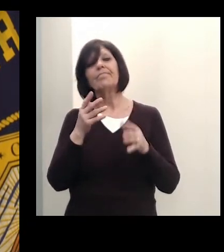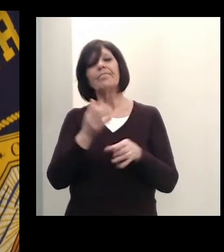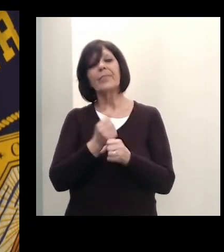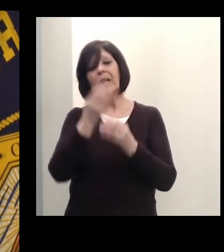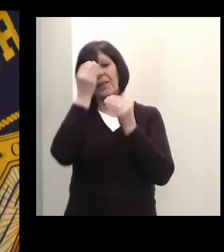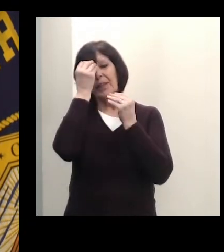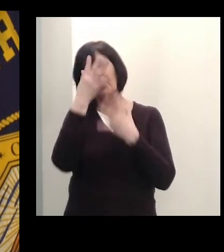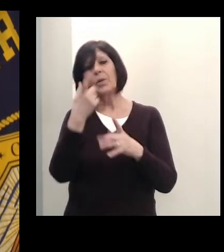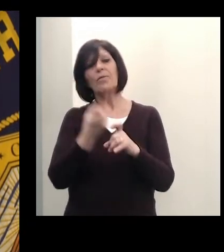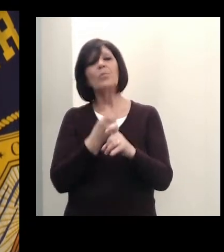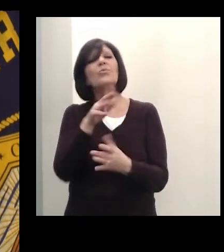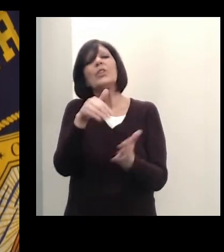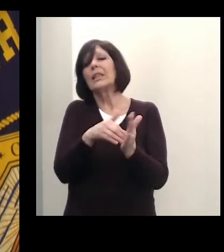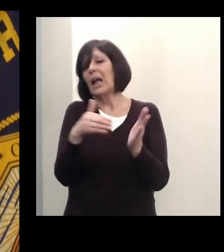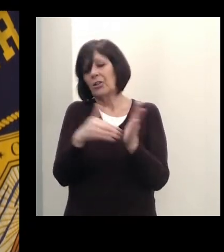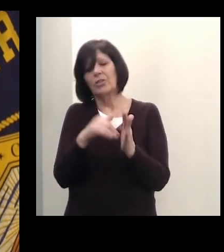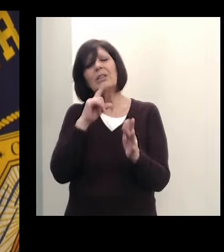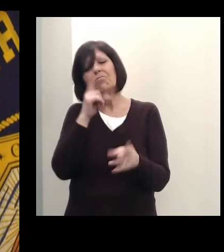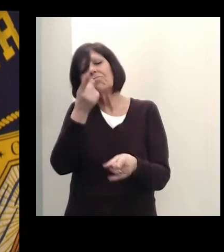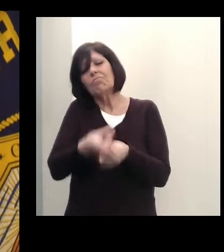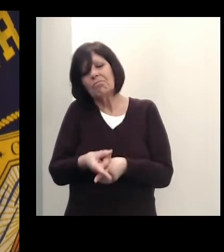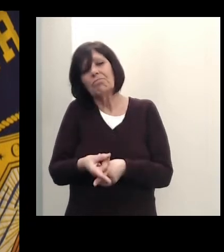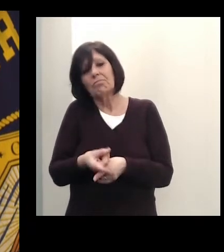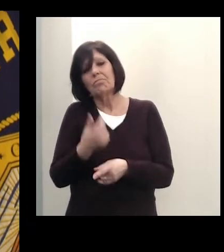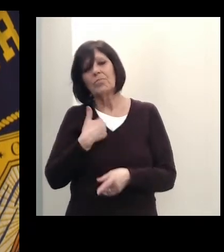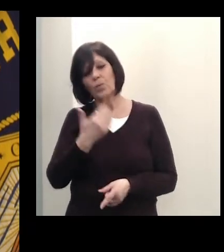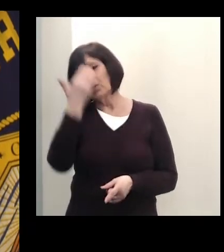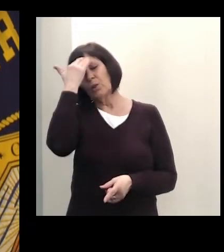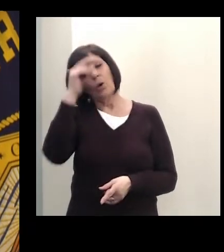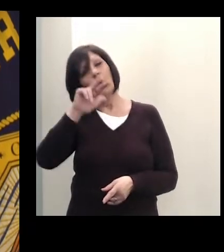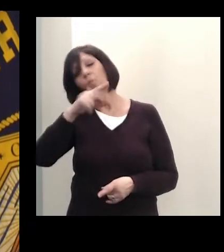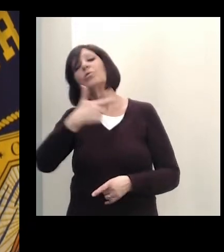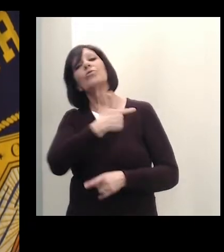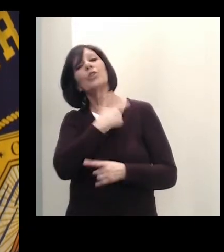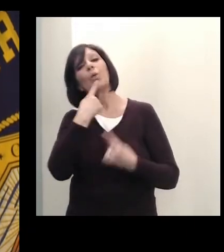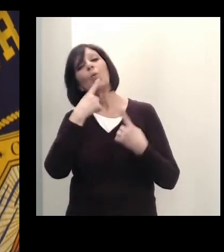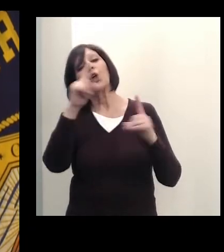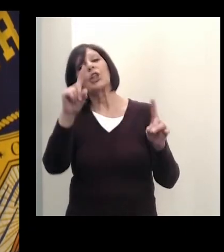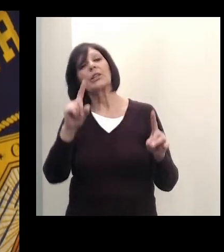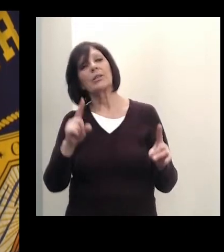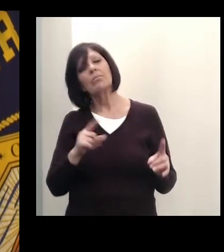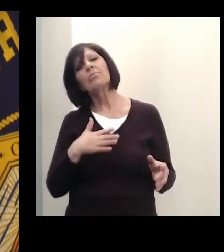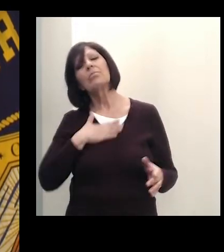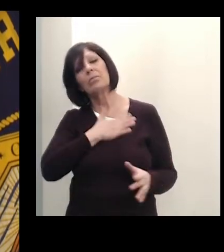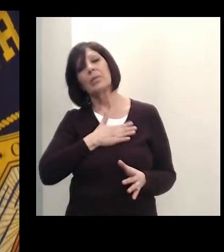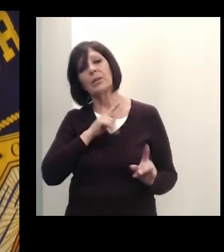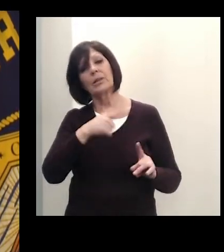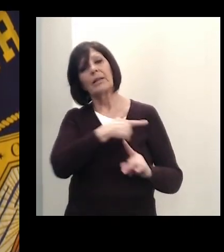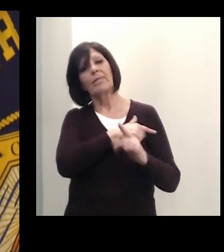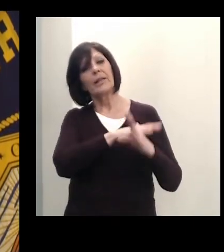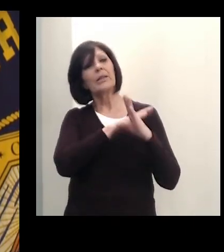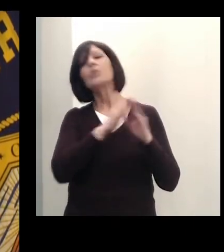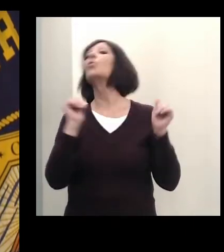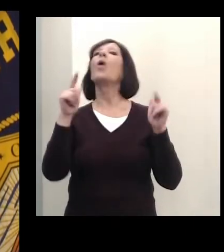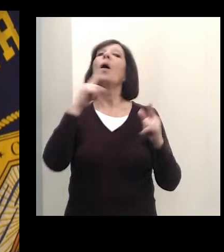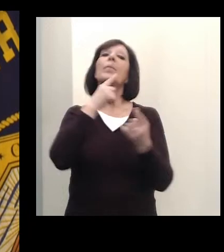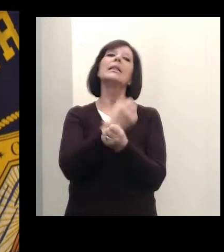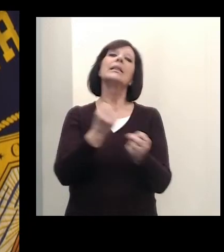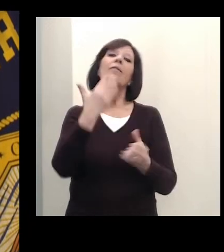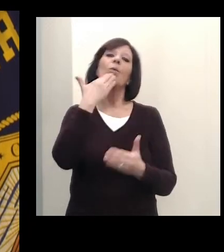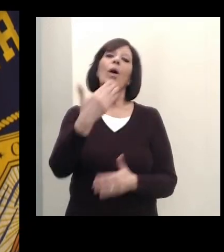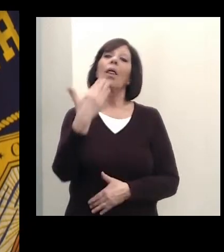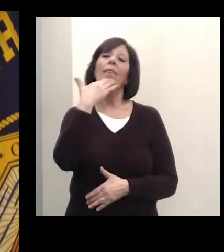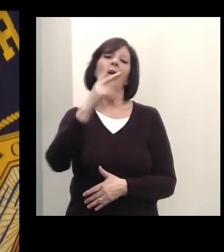providers is accurate, and we know that boosters work. So please, get vaccinated. To all, be safe and well. Thank you, Karen,